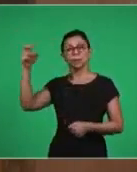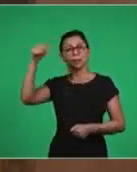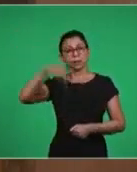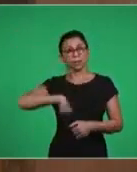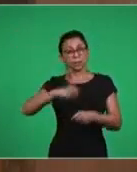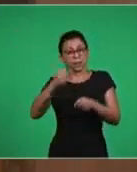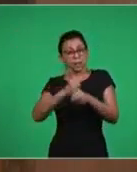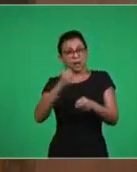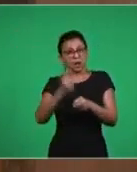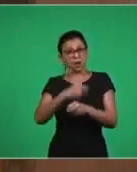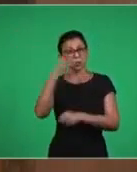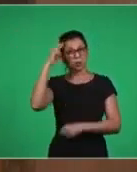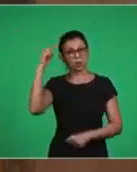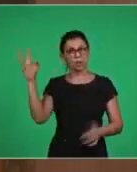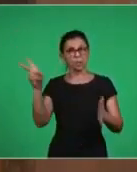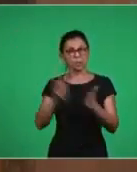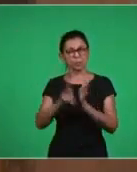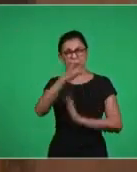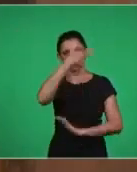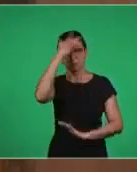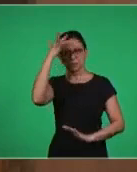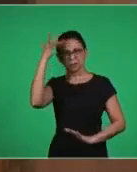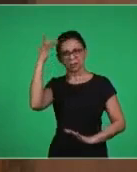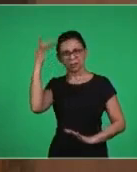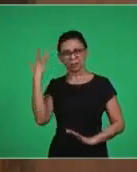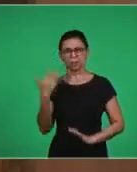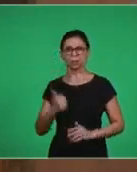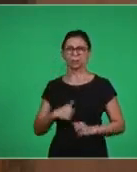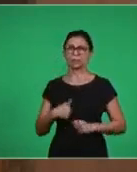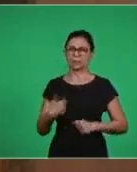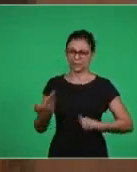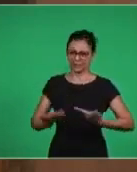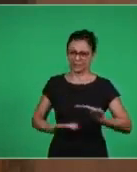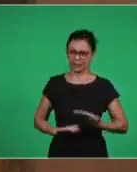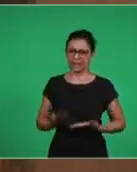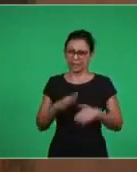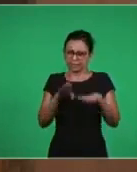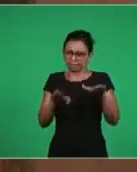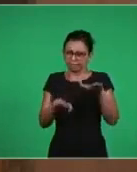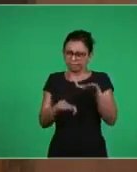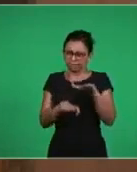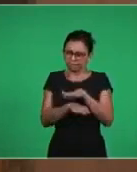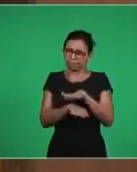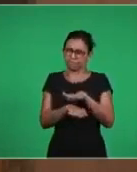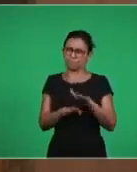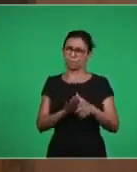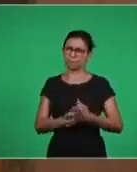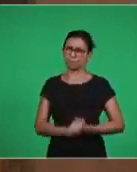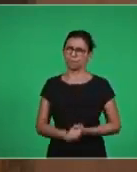of the Holy Spirit, it goes forward with dolos, with servant. The